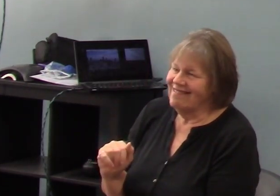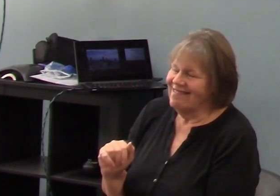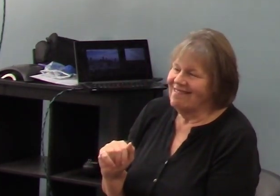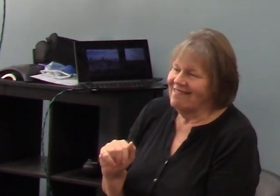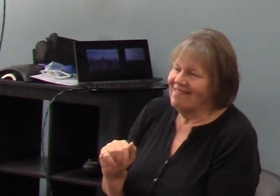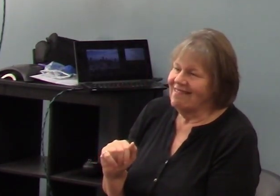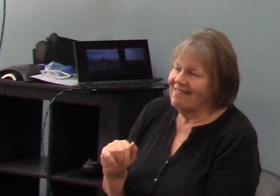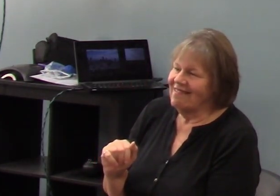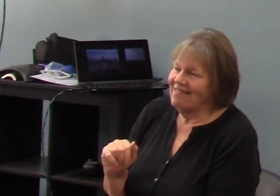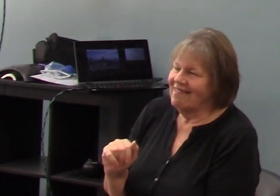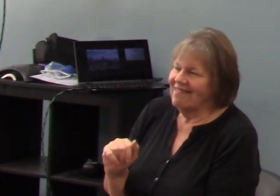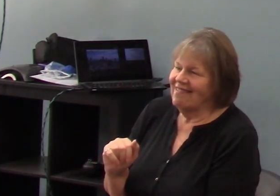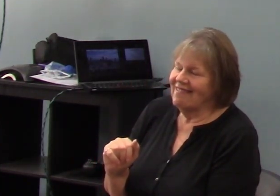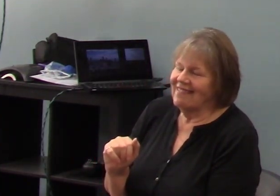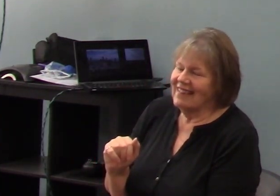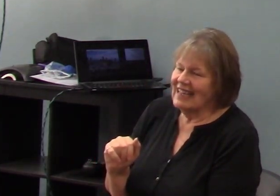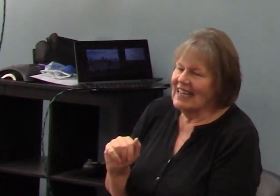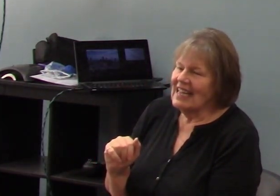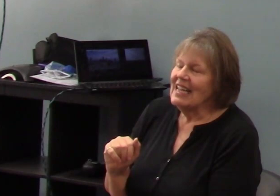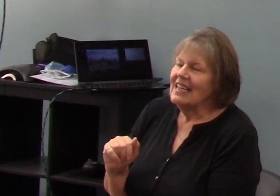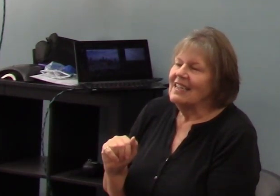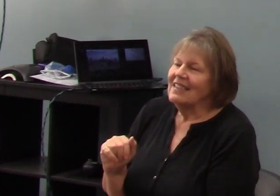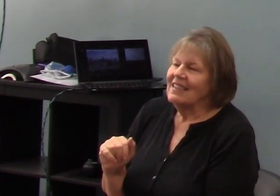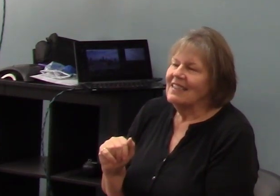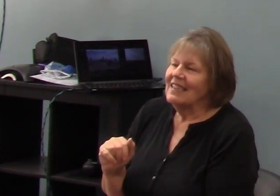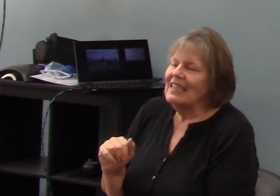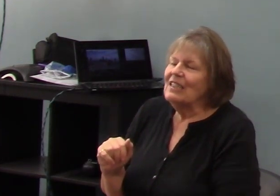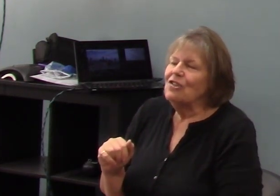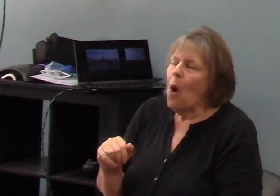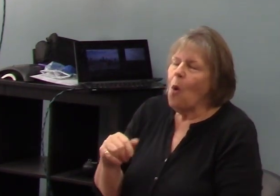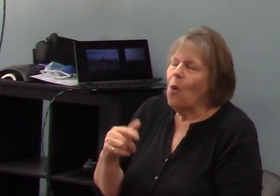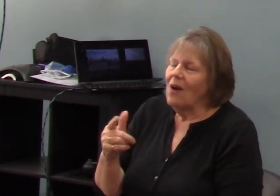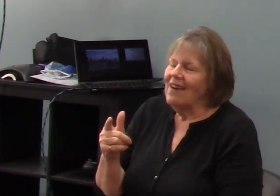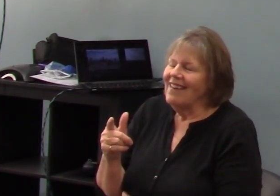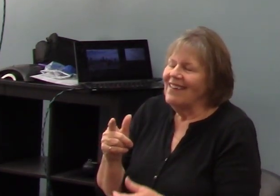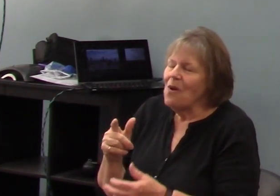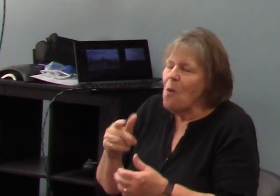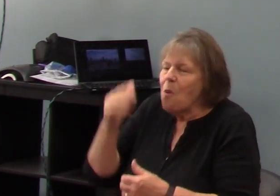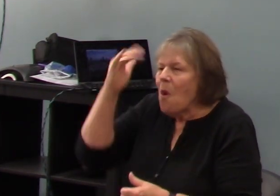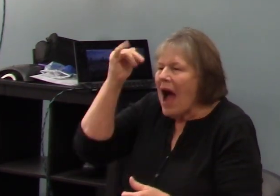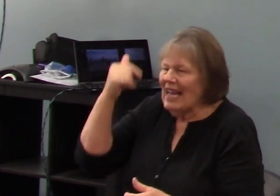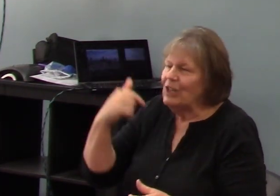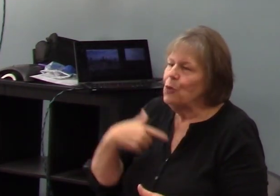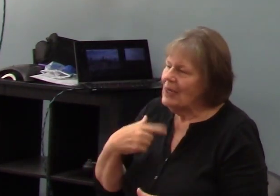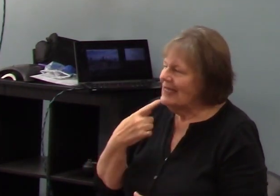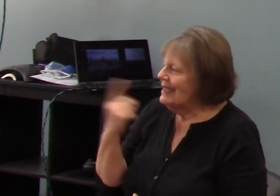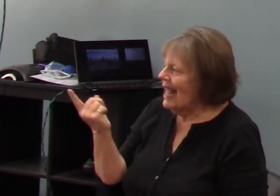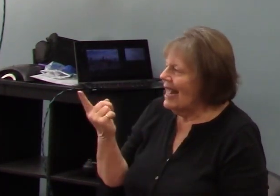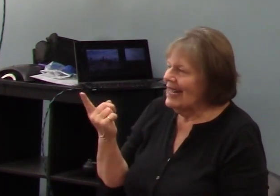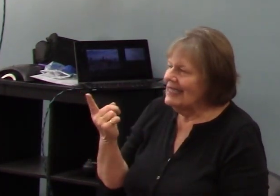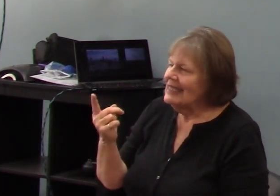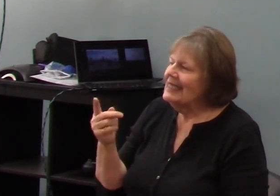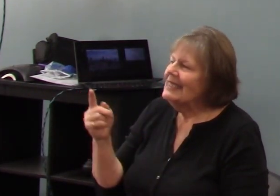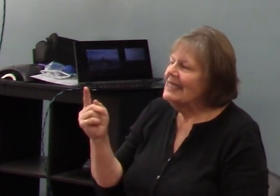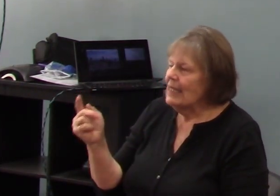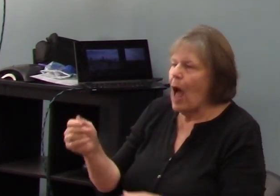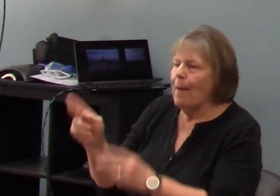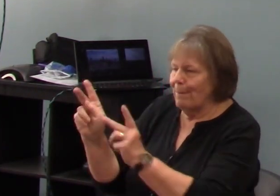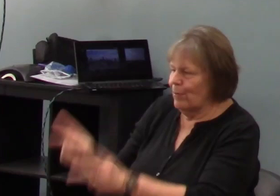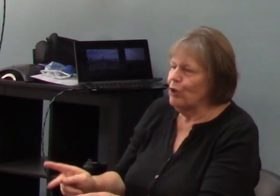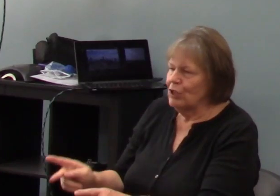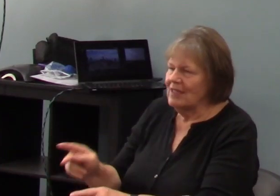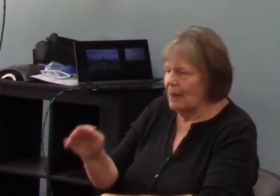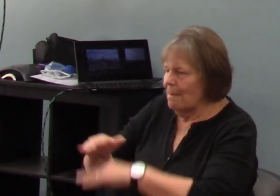Maybe have an idea. What is it that allows us to safely conclude that somebody put that there, that this wasn't an accident? No.